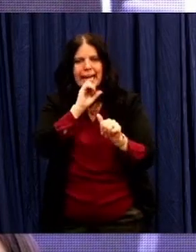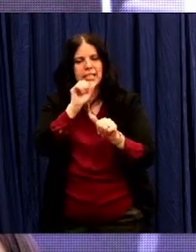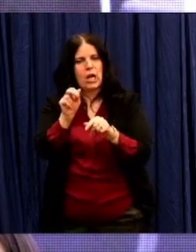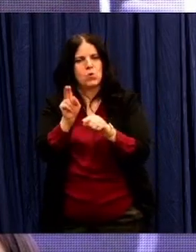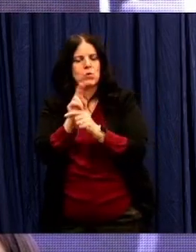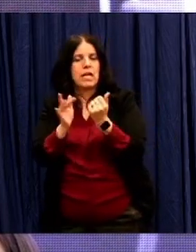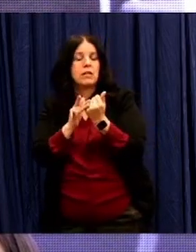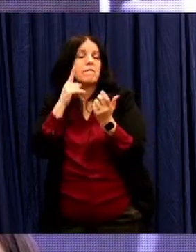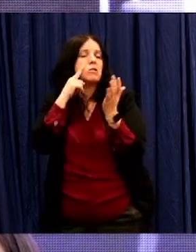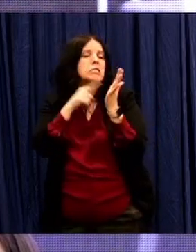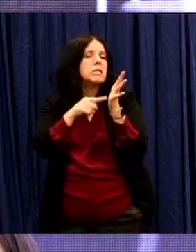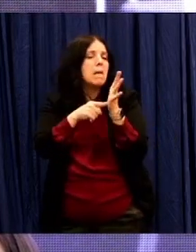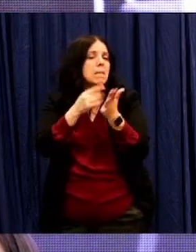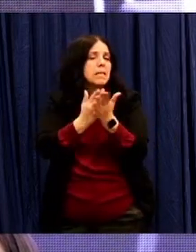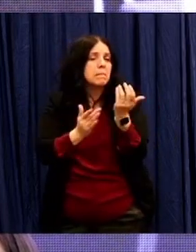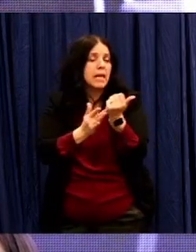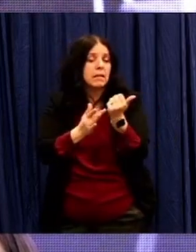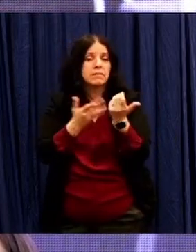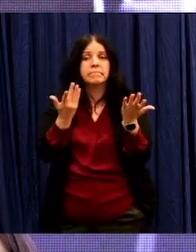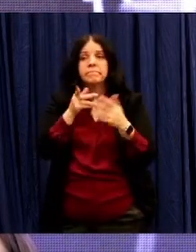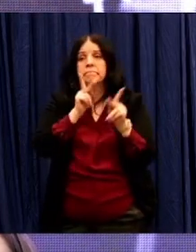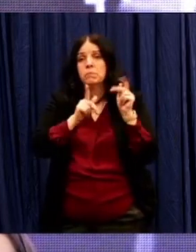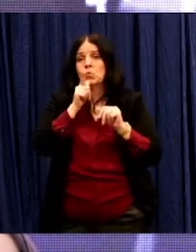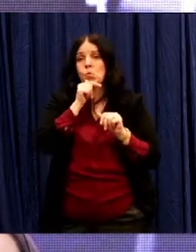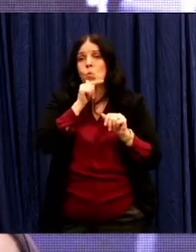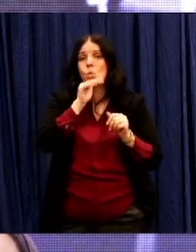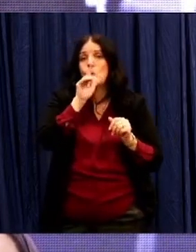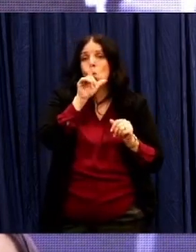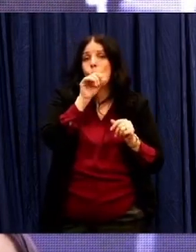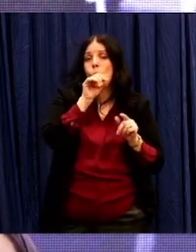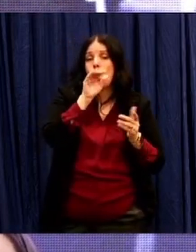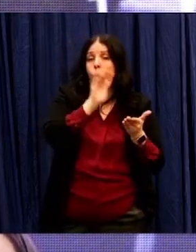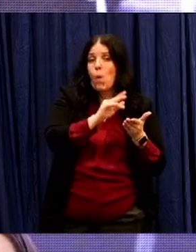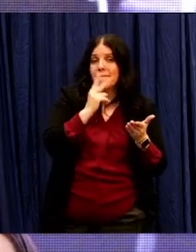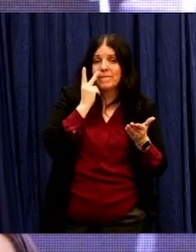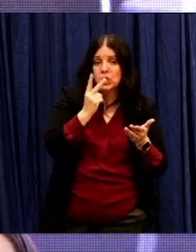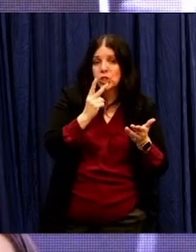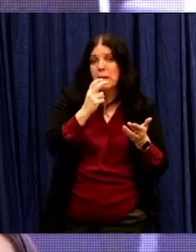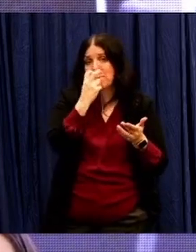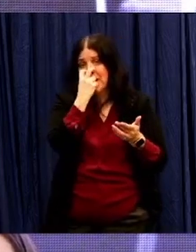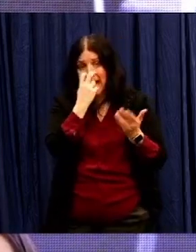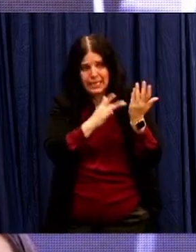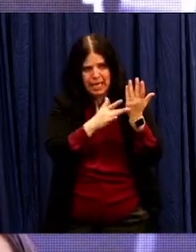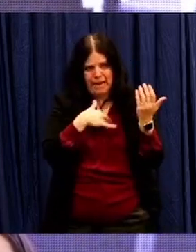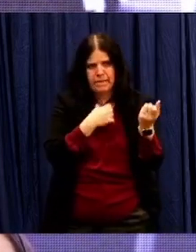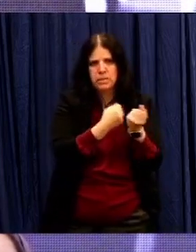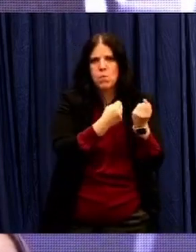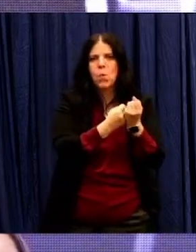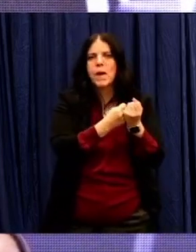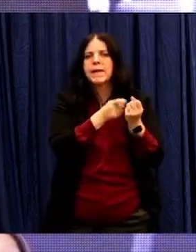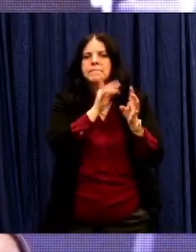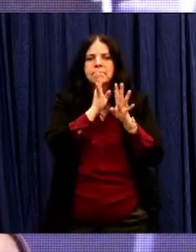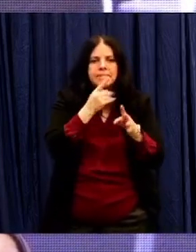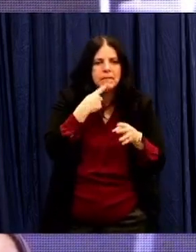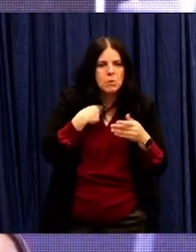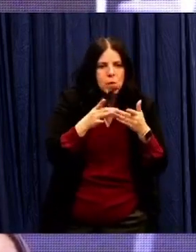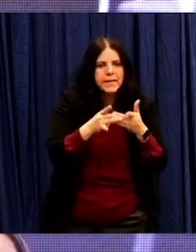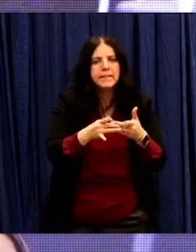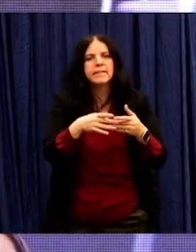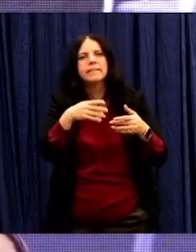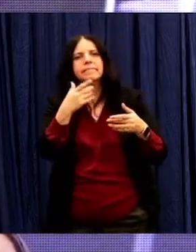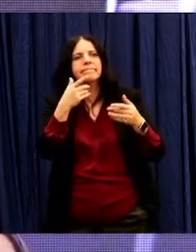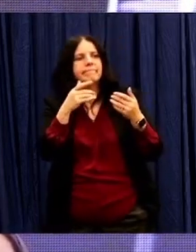from things like low vision and blindness technology to outdoor recreation. So we